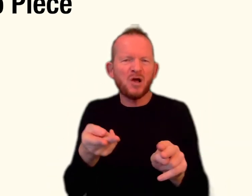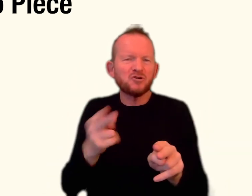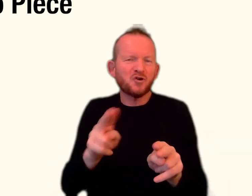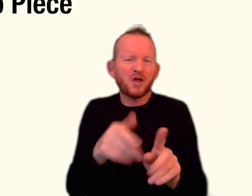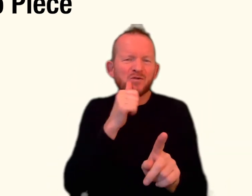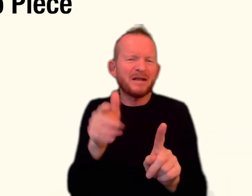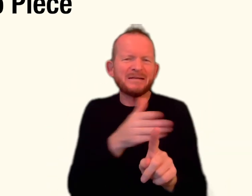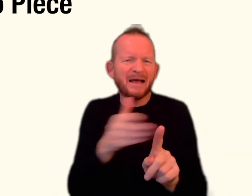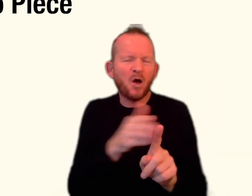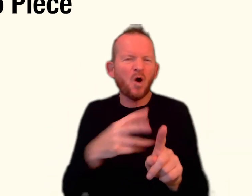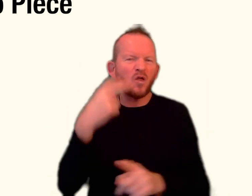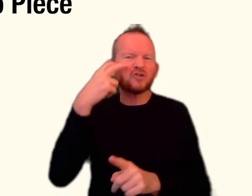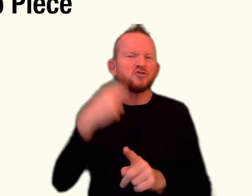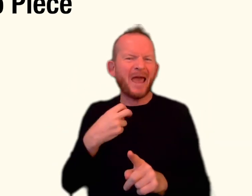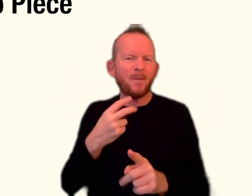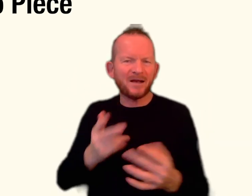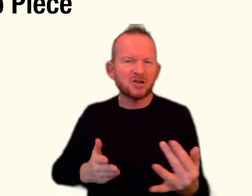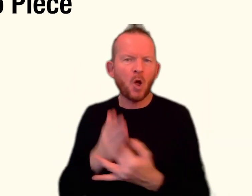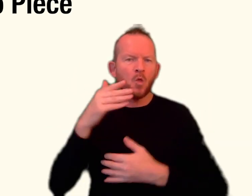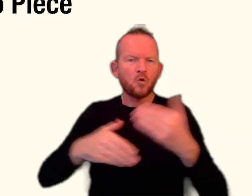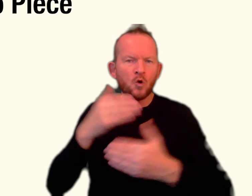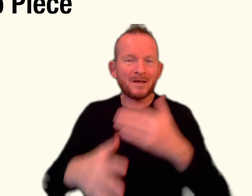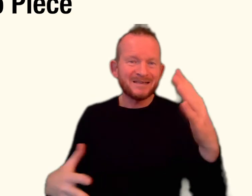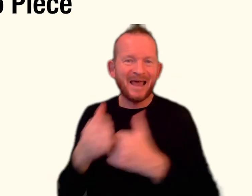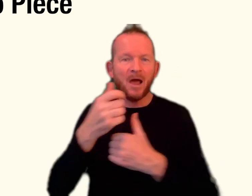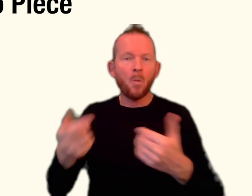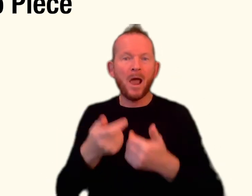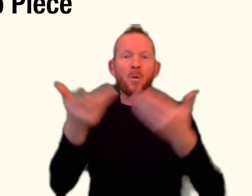the shit we had to go through to get where we are now. And